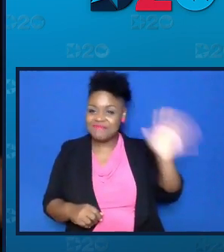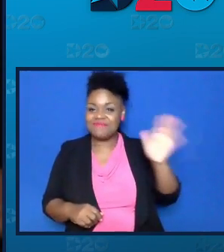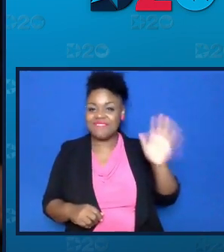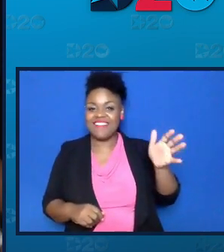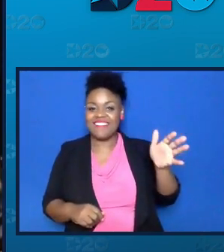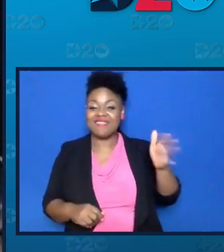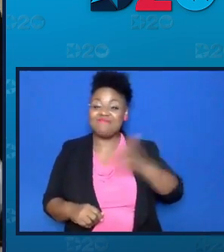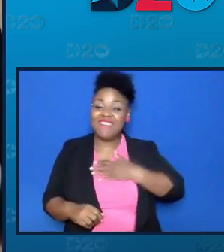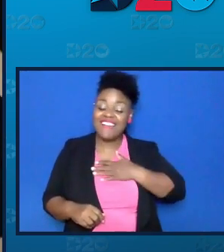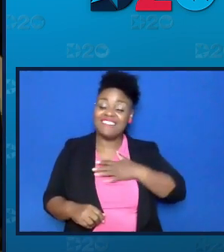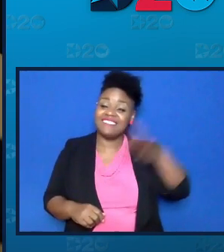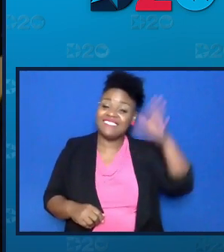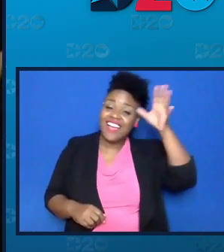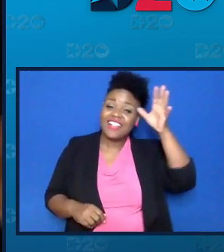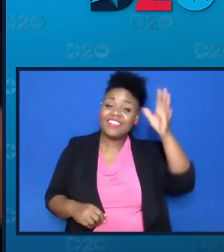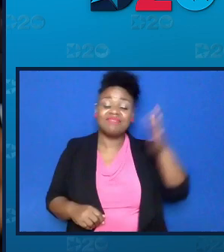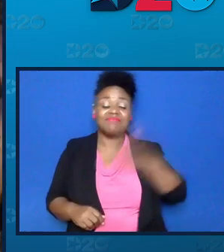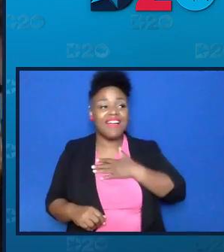Biden.